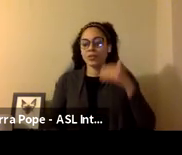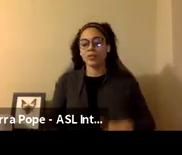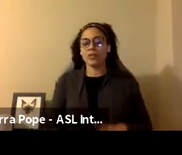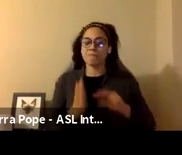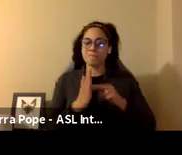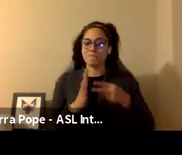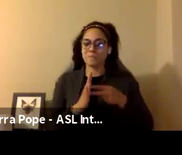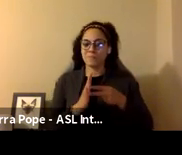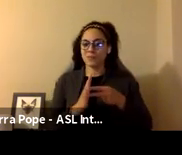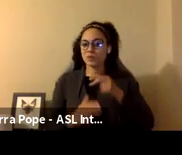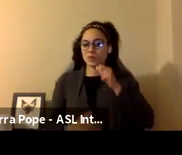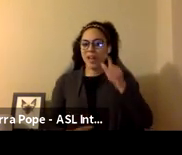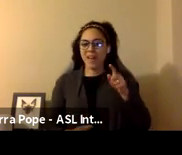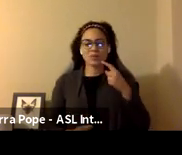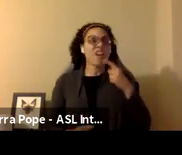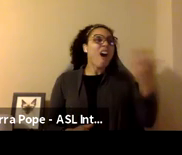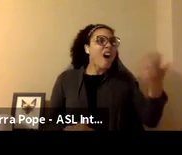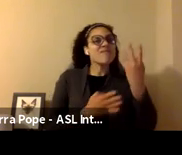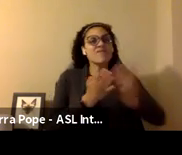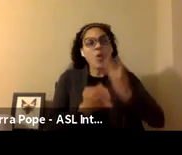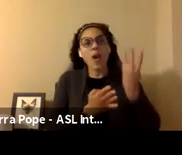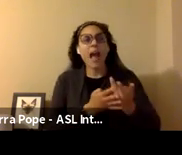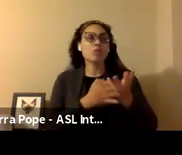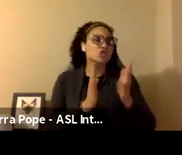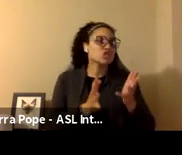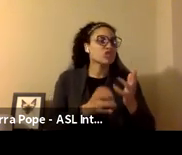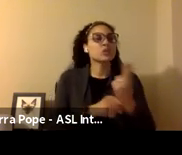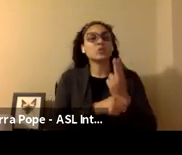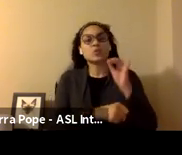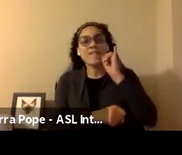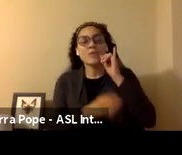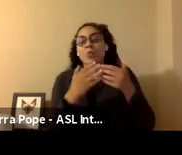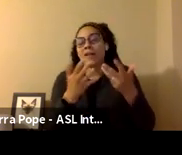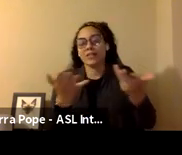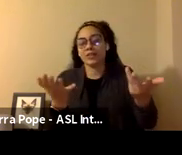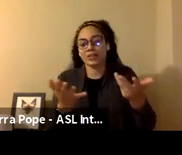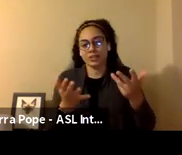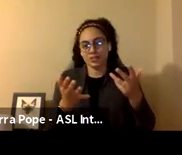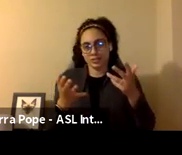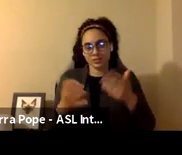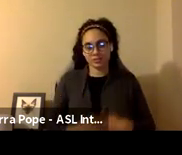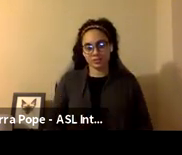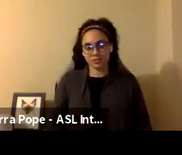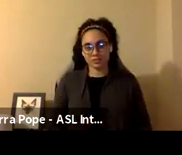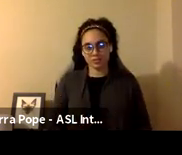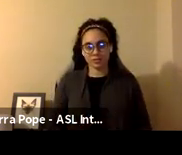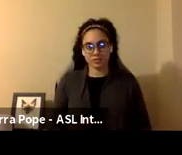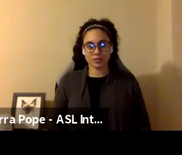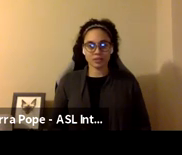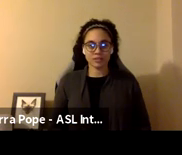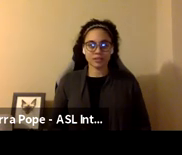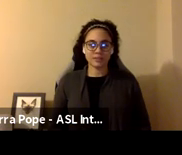know, you spend 4 hours on the phone. Whatever it is that happens at your house, pushing it back on